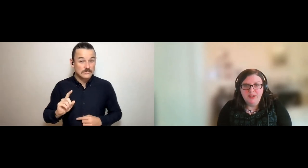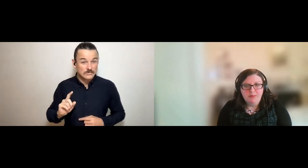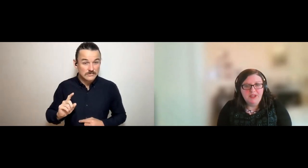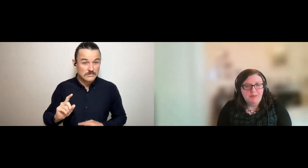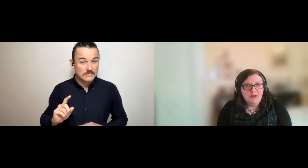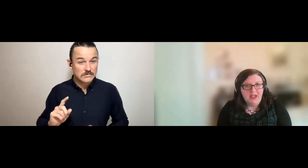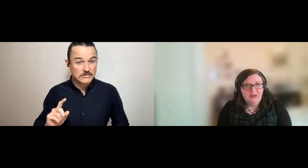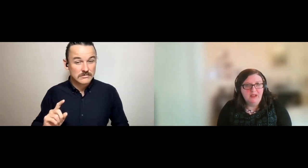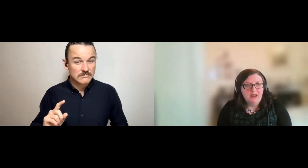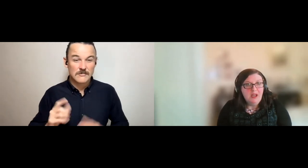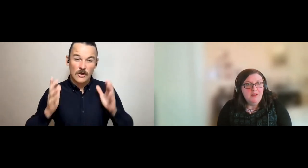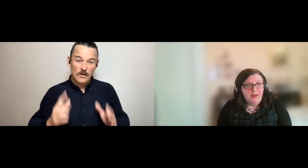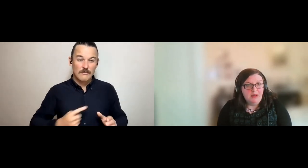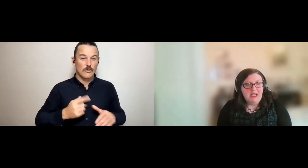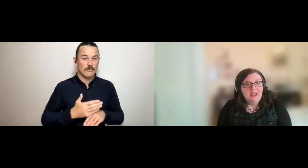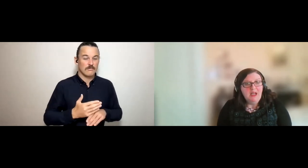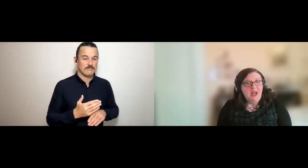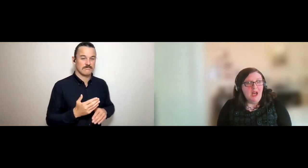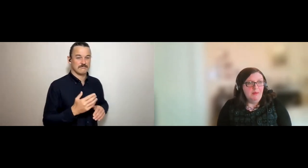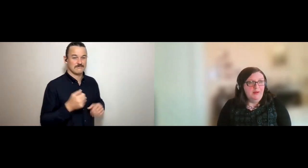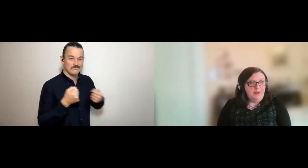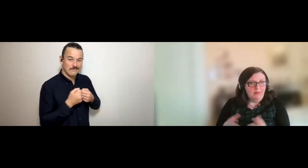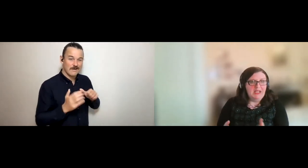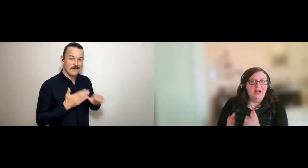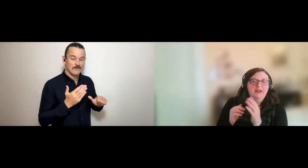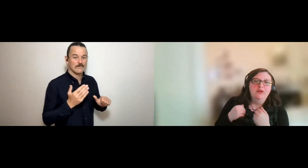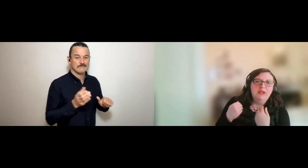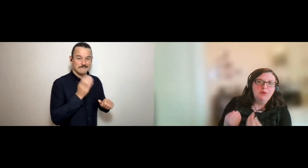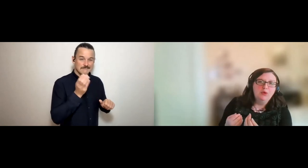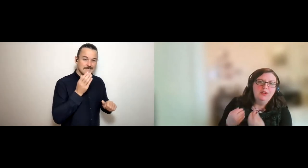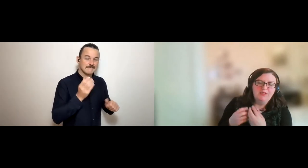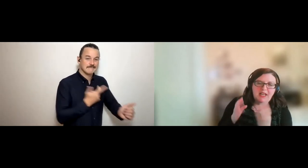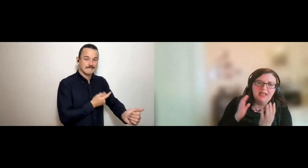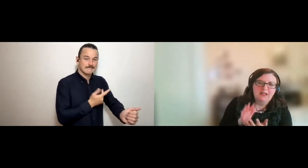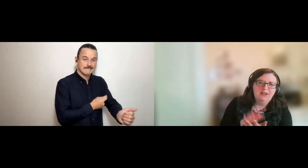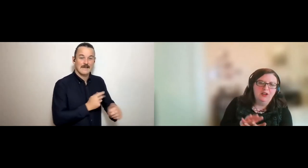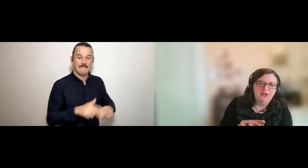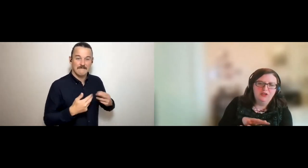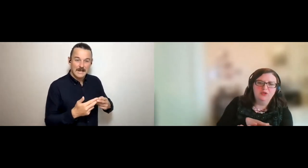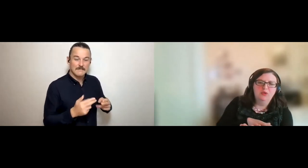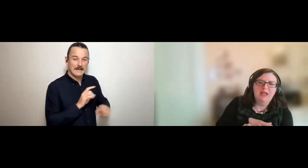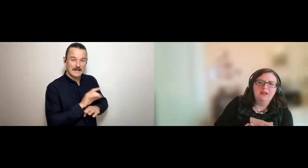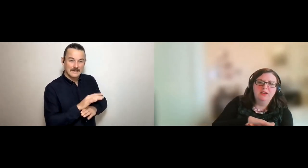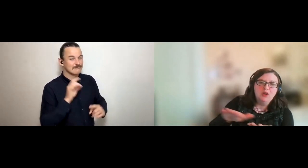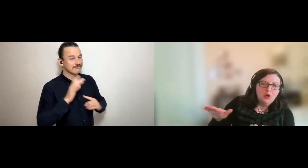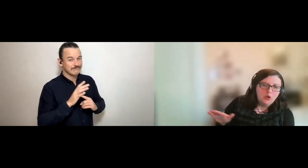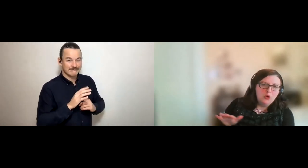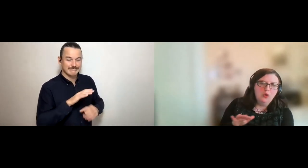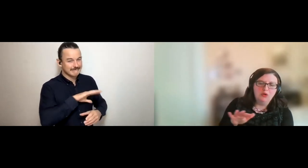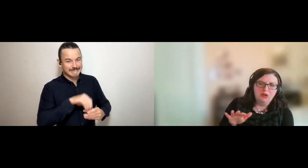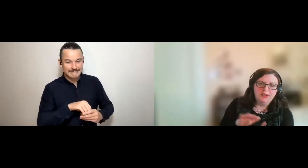work, substance abuse counselor, family, um, family counselor, and the importance of taking this sociological lens